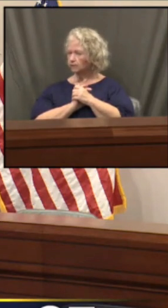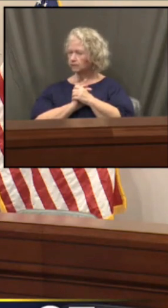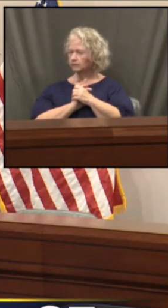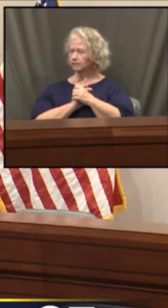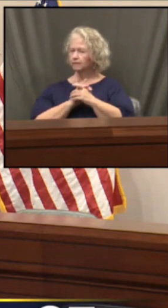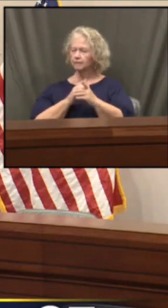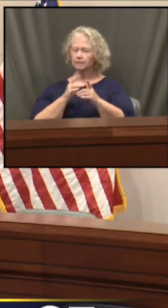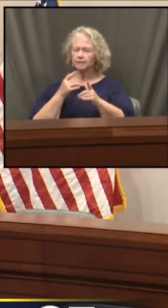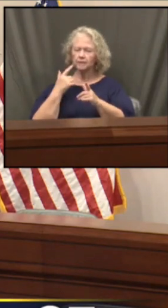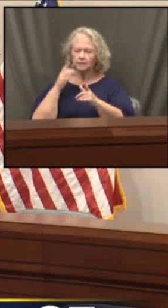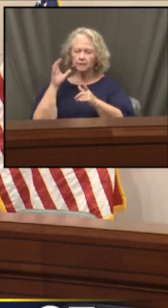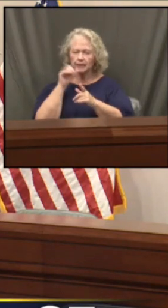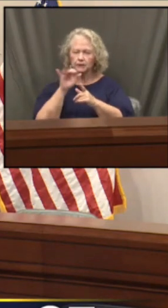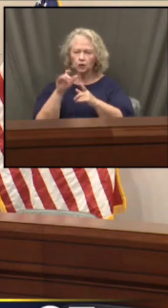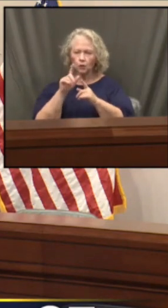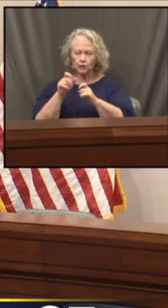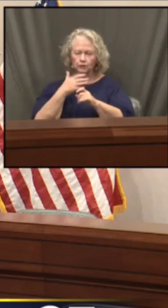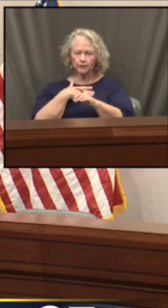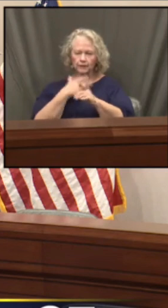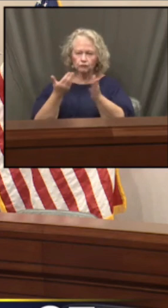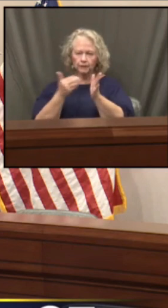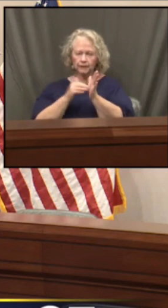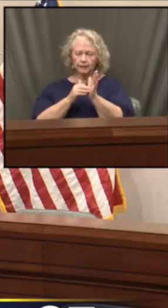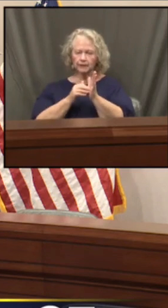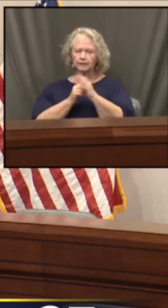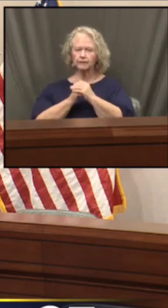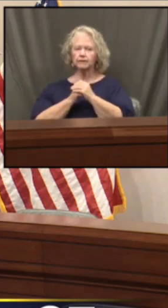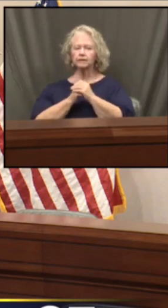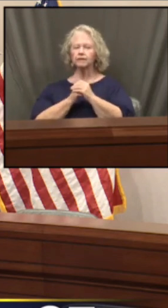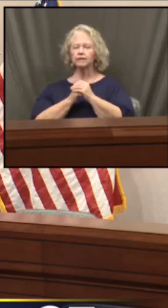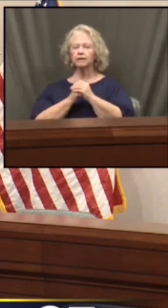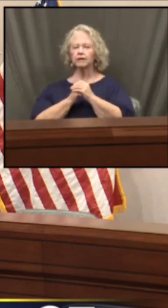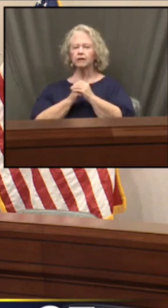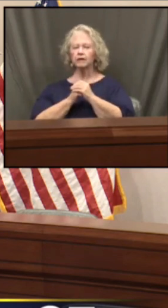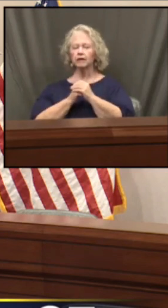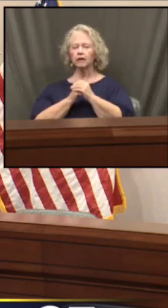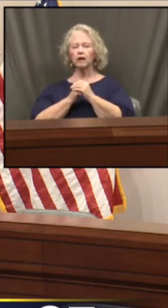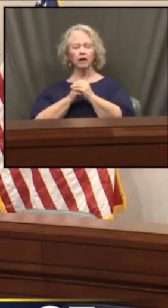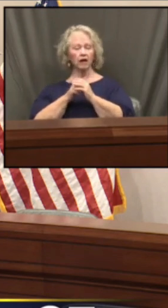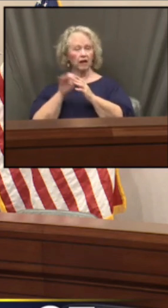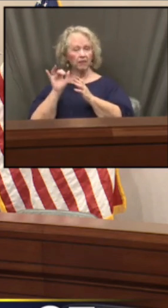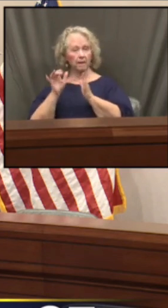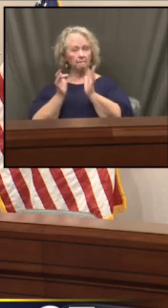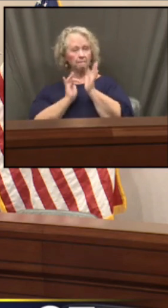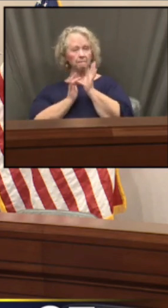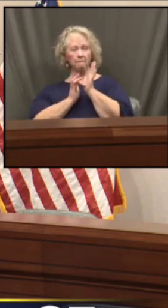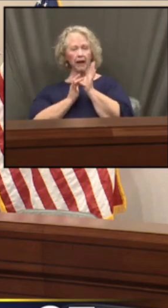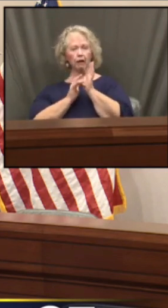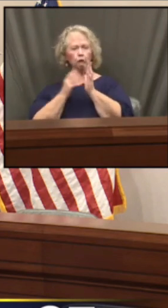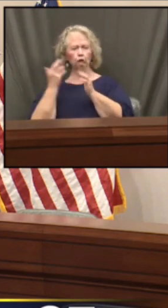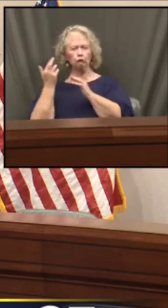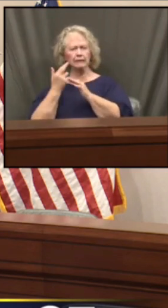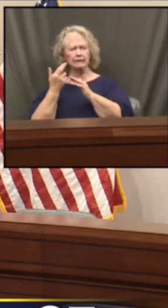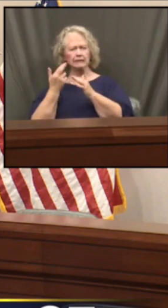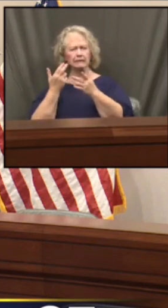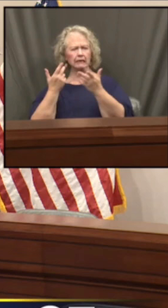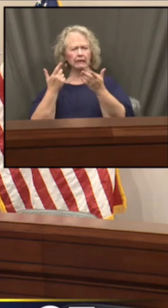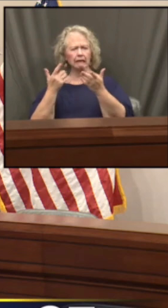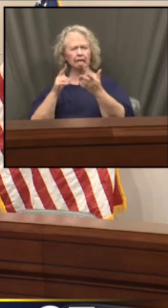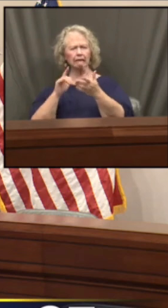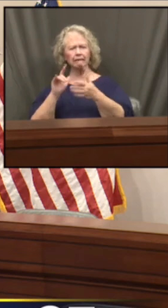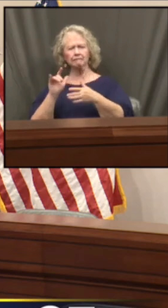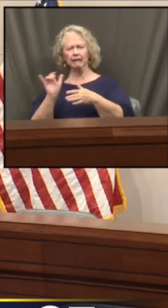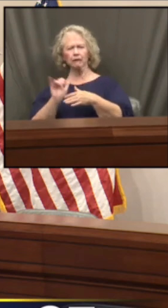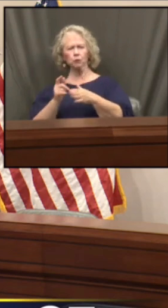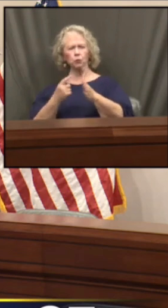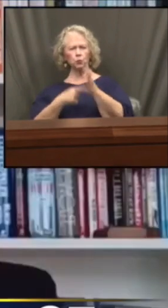Can you repeat that question? It was a little garbled. For the medical reasons, can you give us one or two examples of